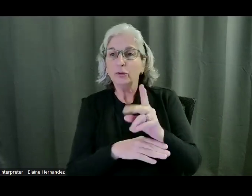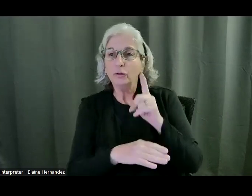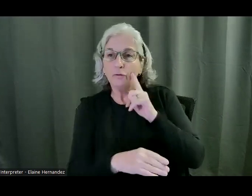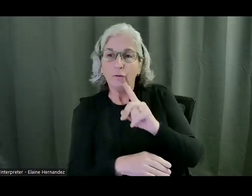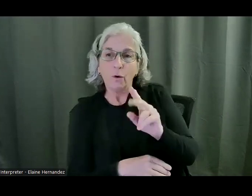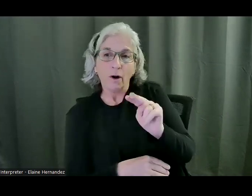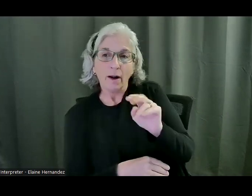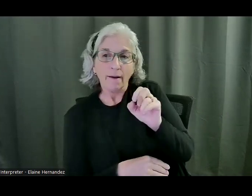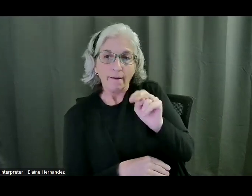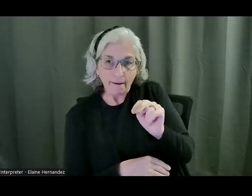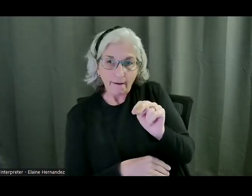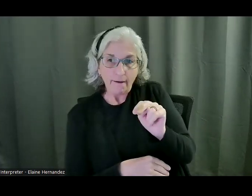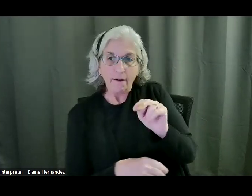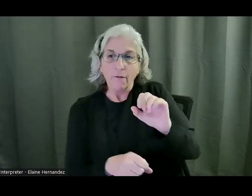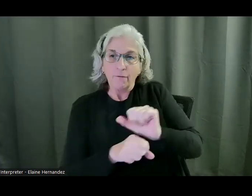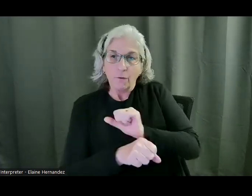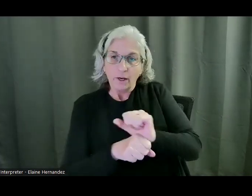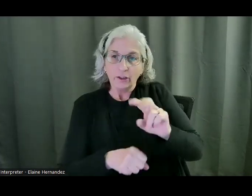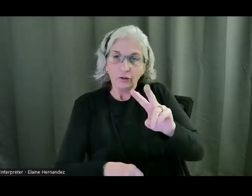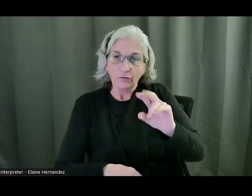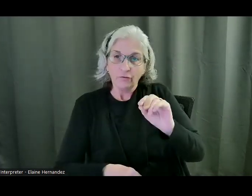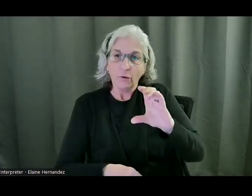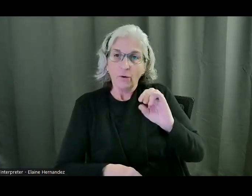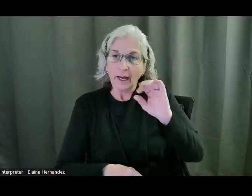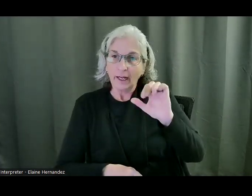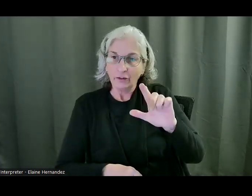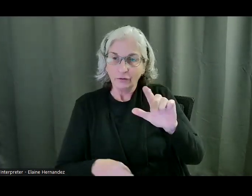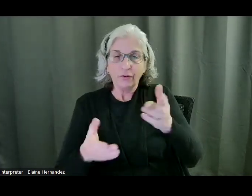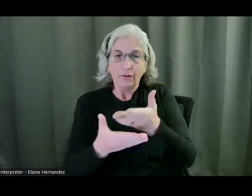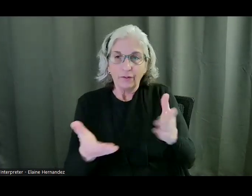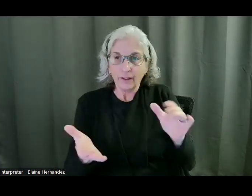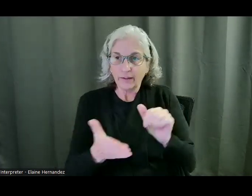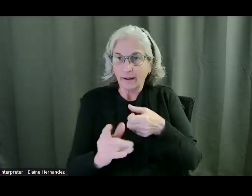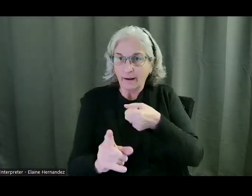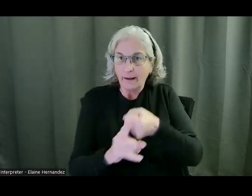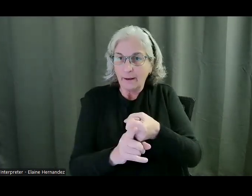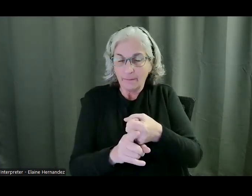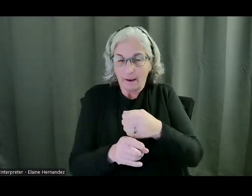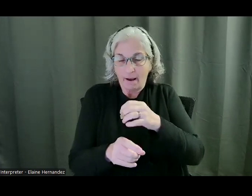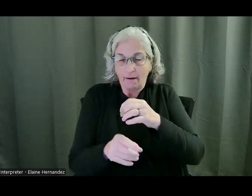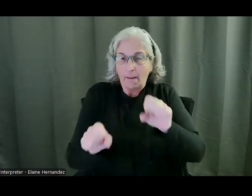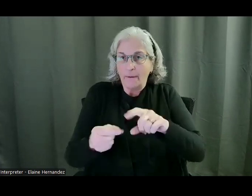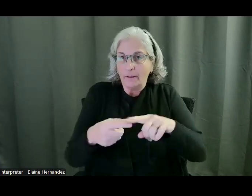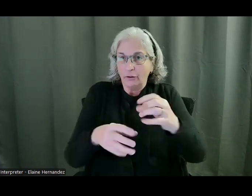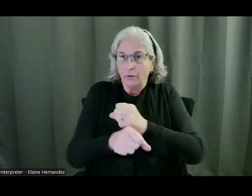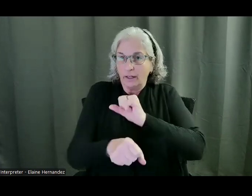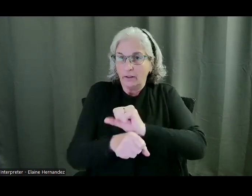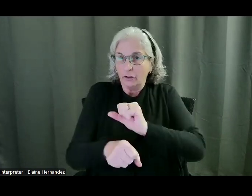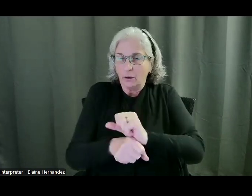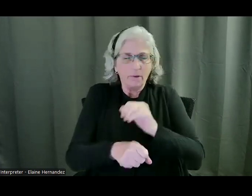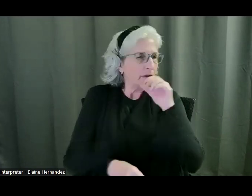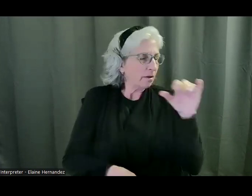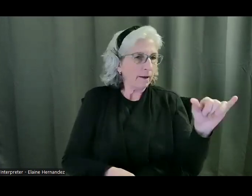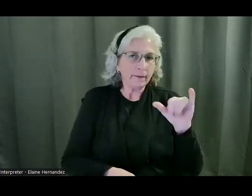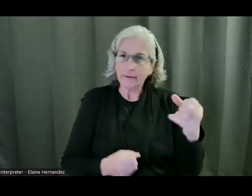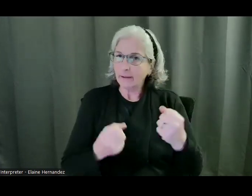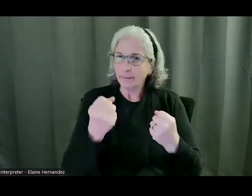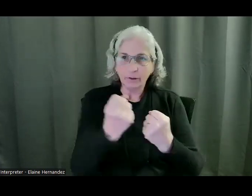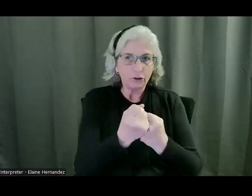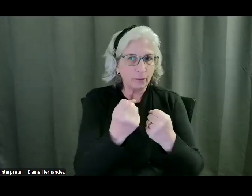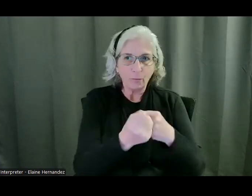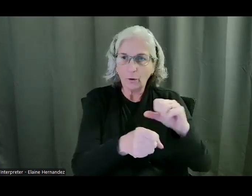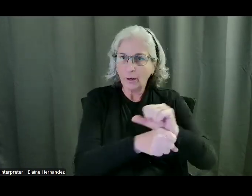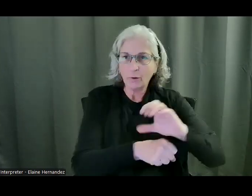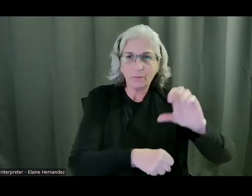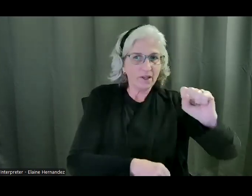non-vocational areas that impact employability. So it's not the same as supported employment job coaching, but